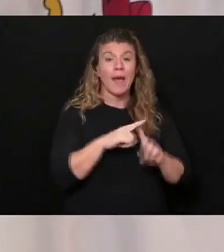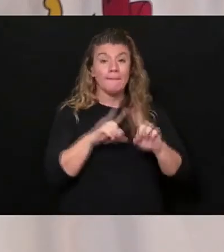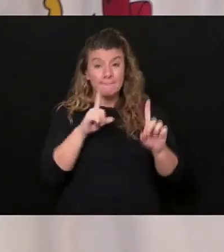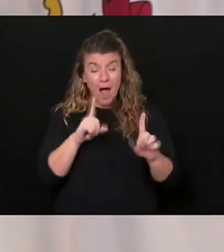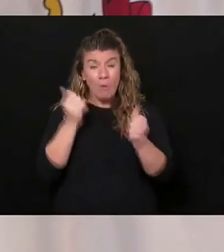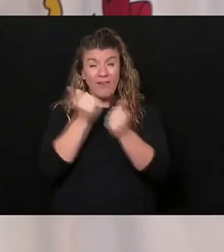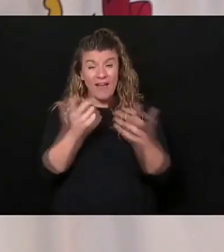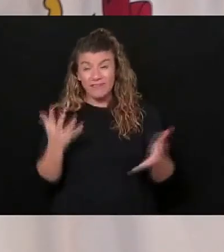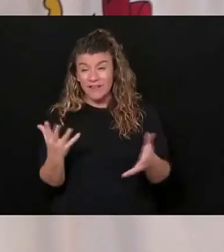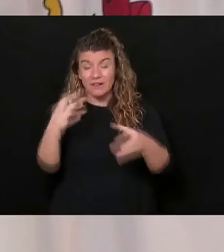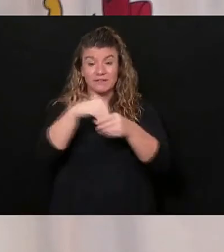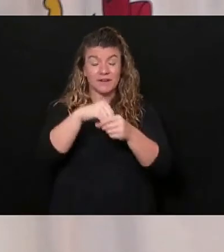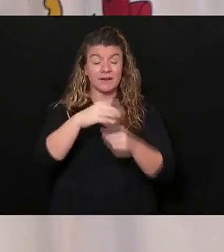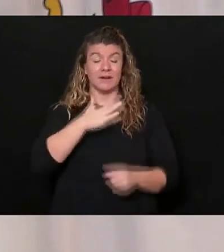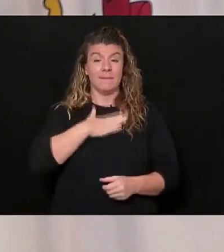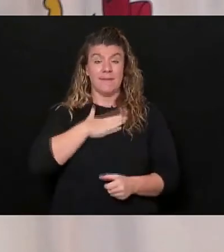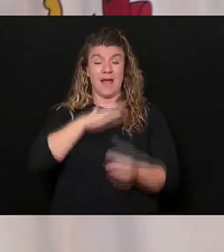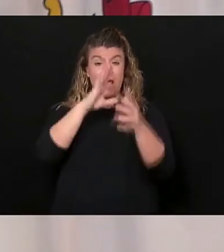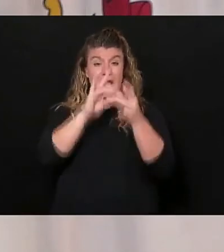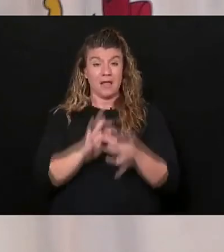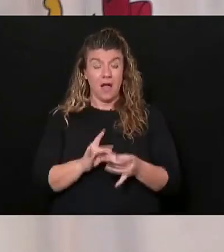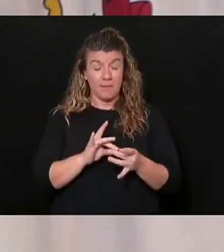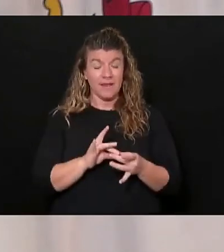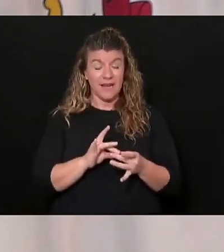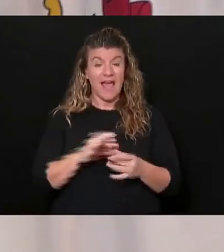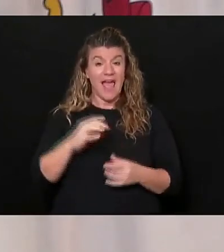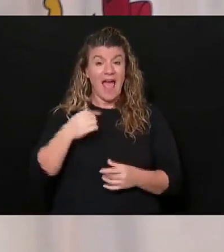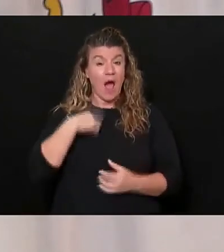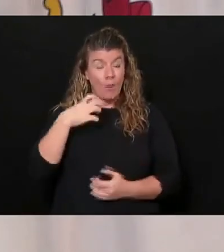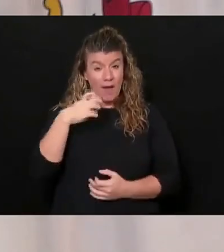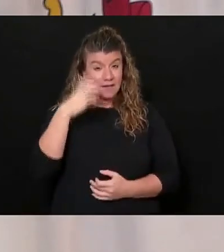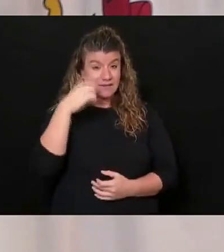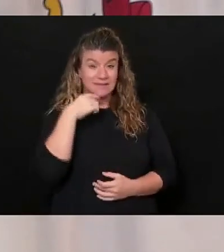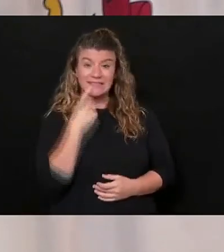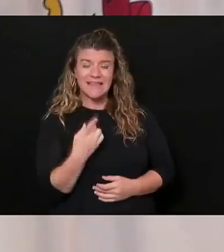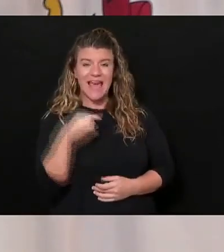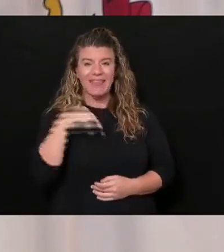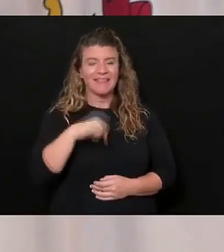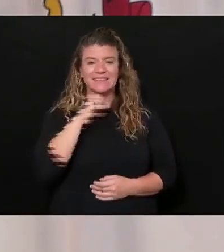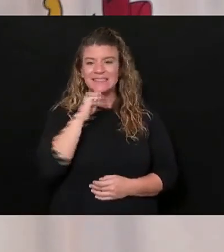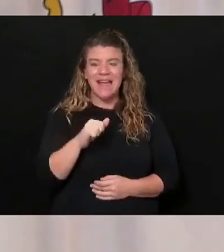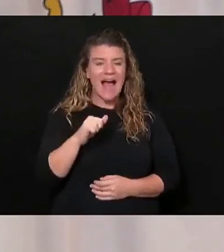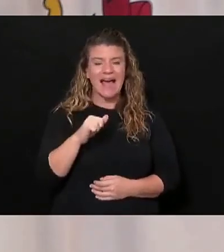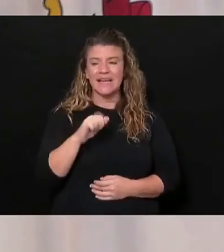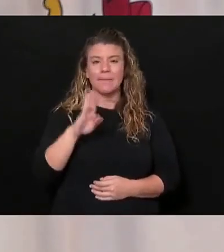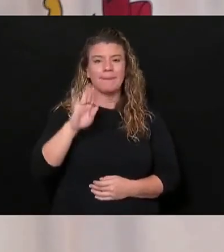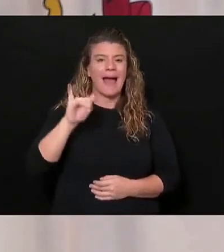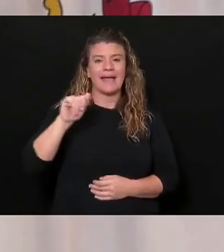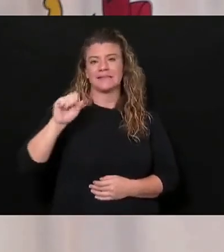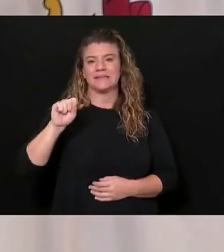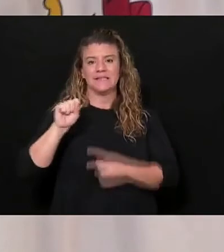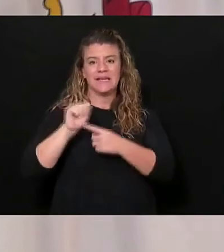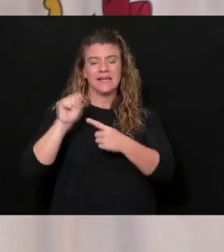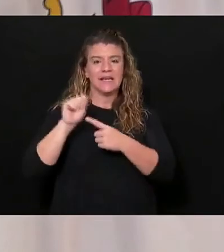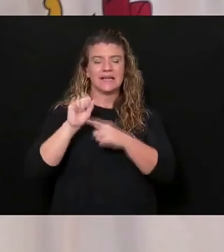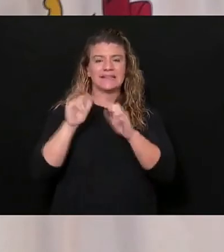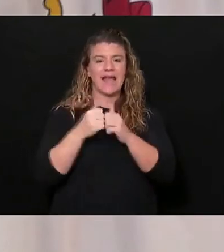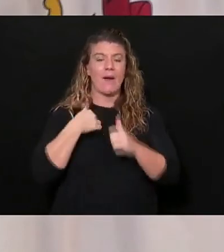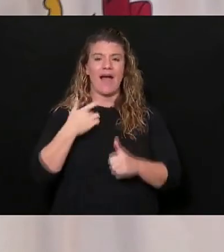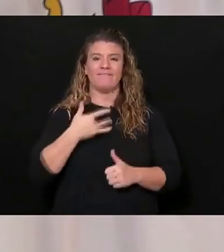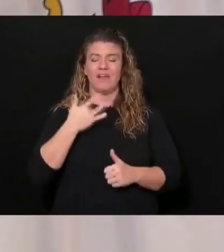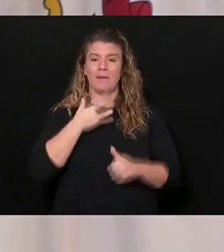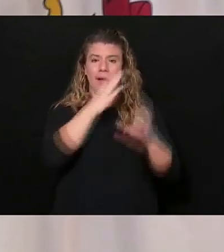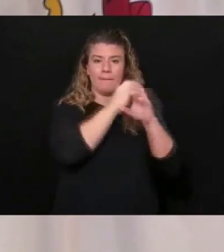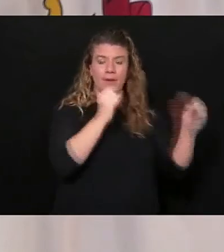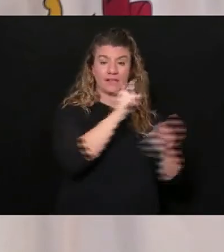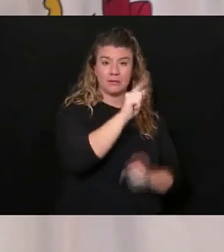all that, I would just say the reason I go into that is I tell you just this is not a bias because of how I feel about our president,